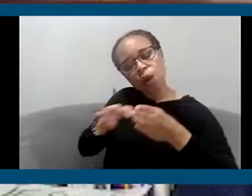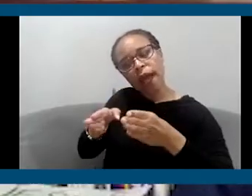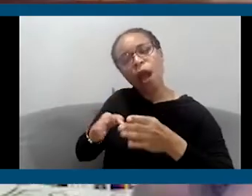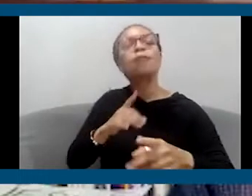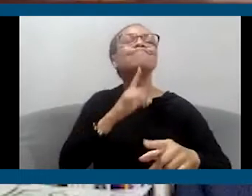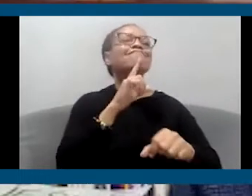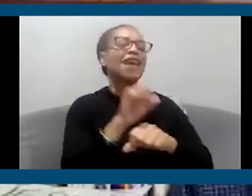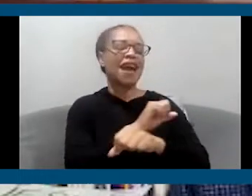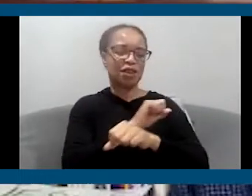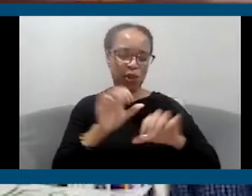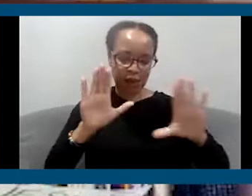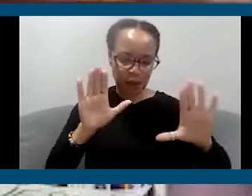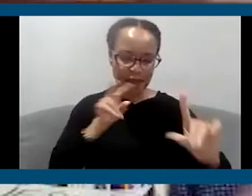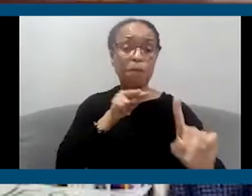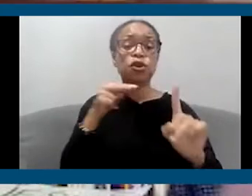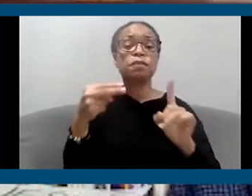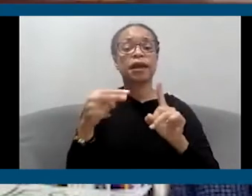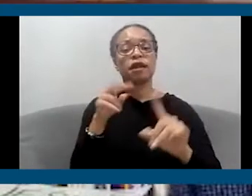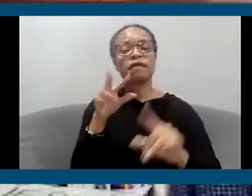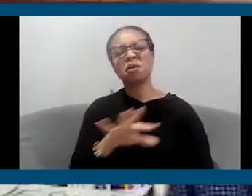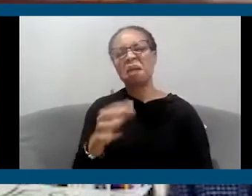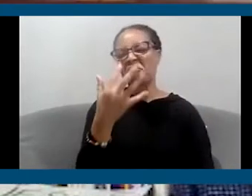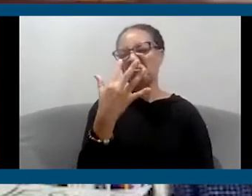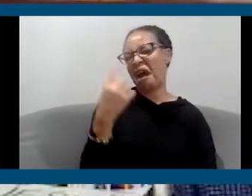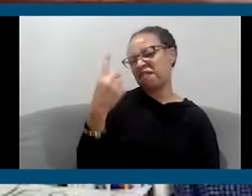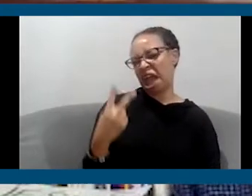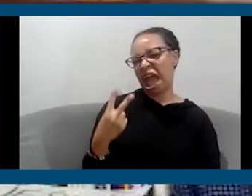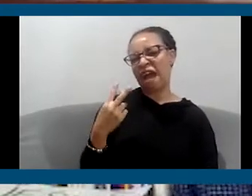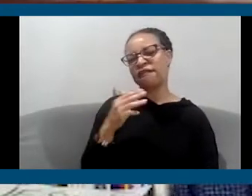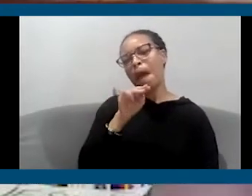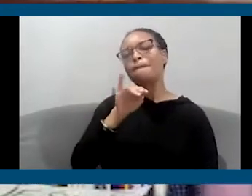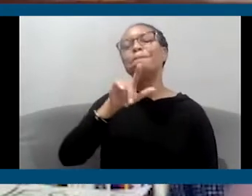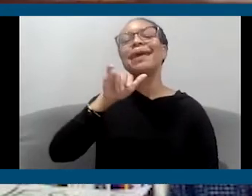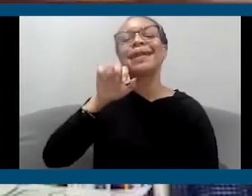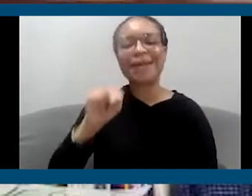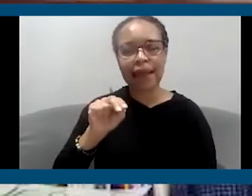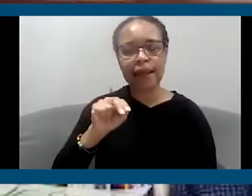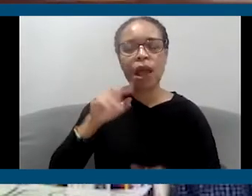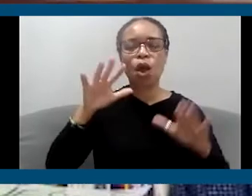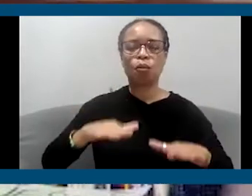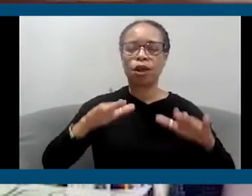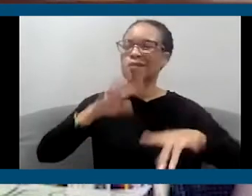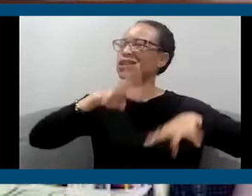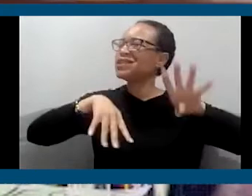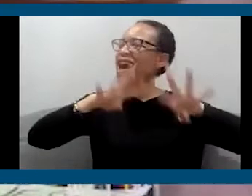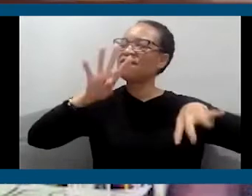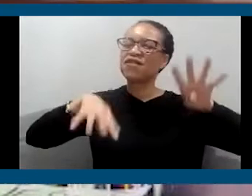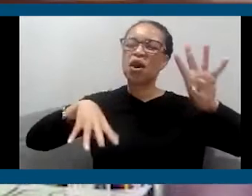Well, just to put things in perspective, there are about 5.5 million Muslims in America, very diverse. I would say